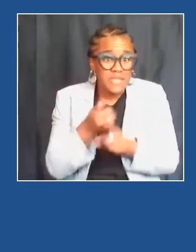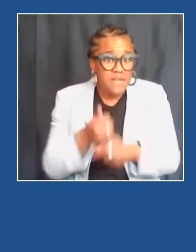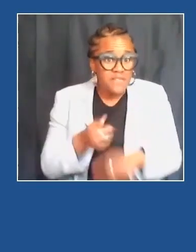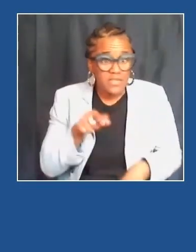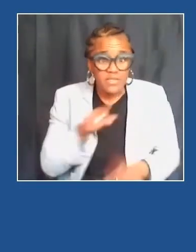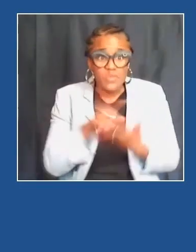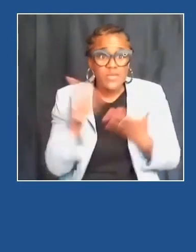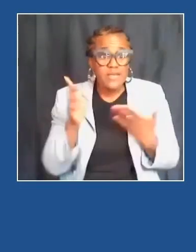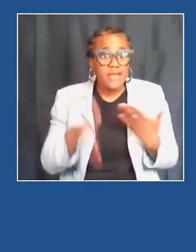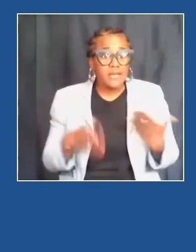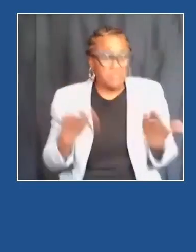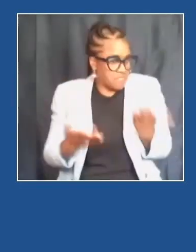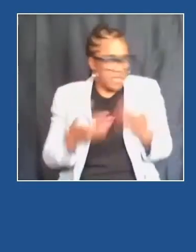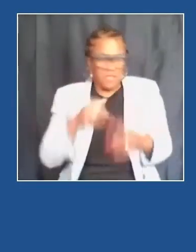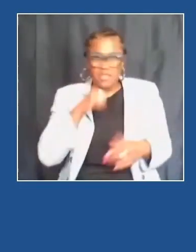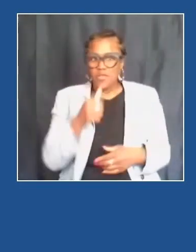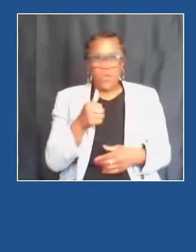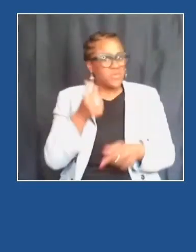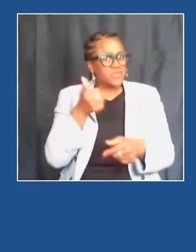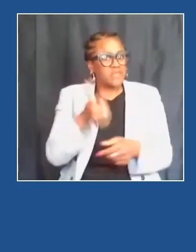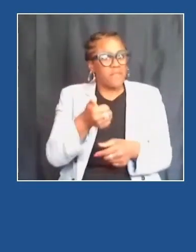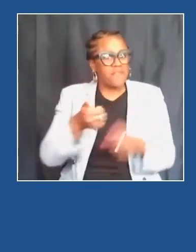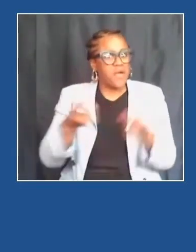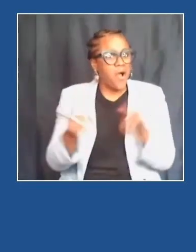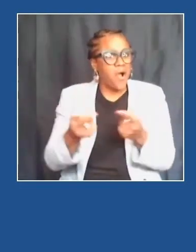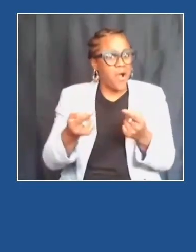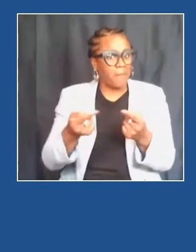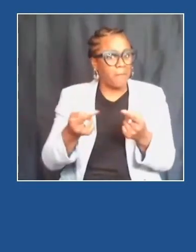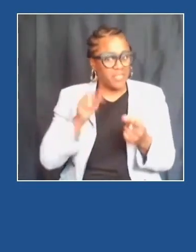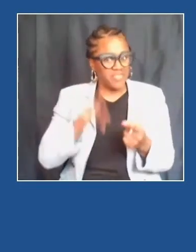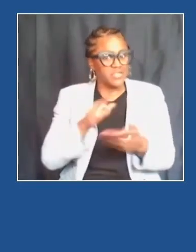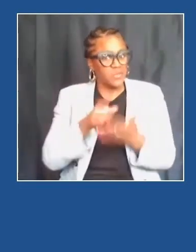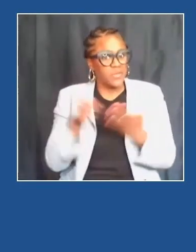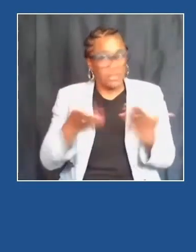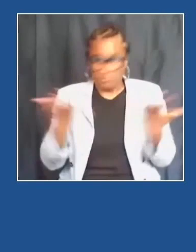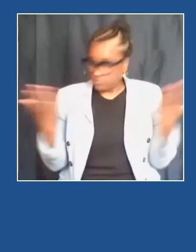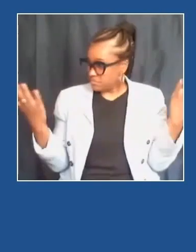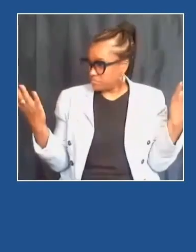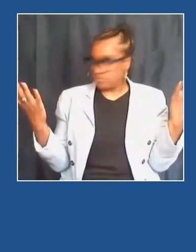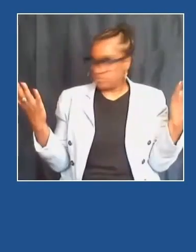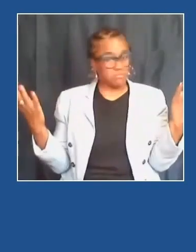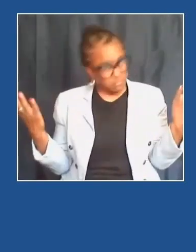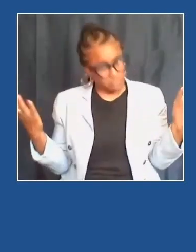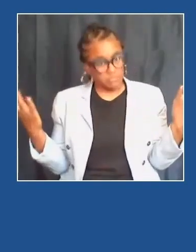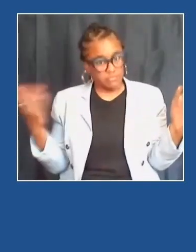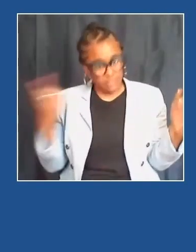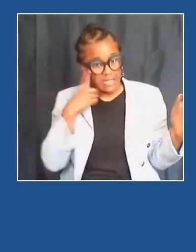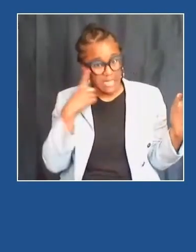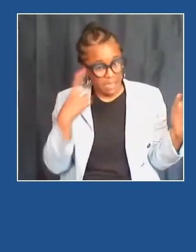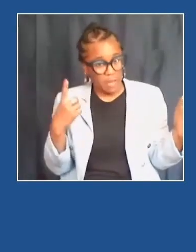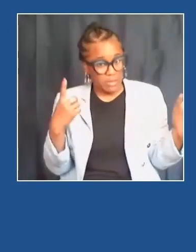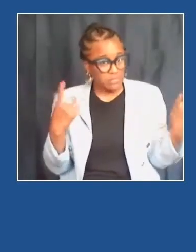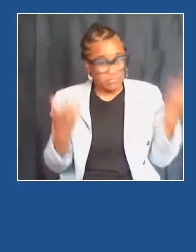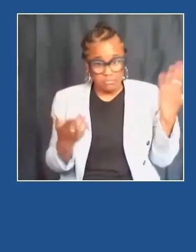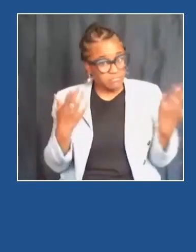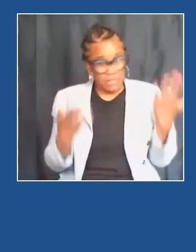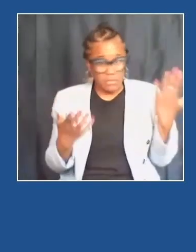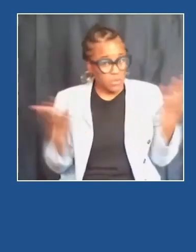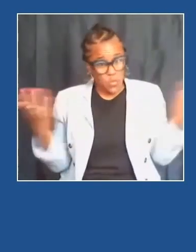weekend, might not self-harm this weekend. In fact, you know, think about it. What are the